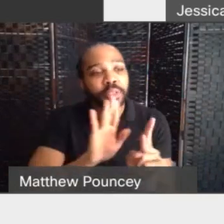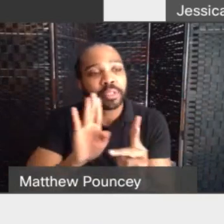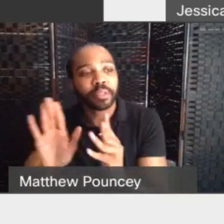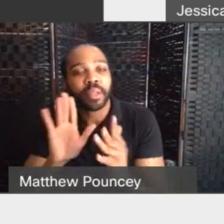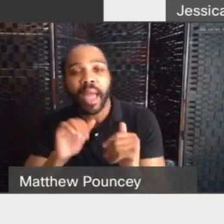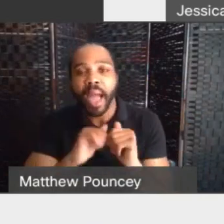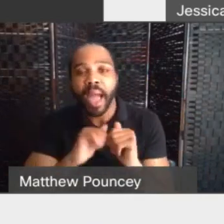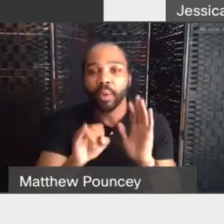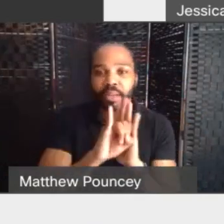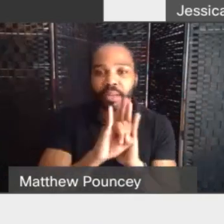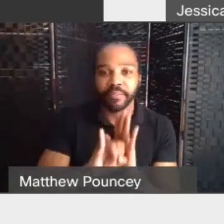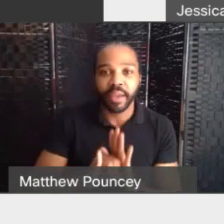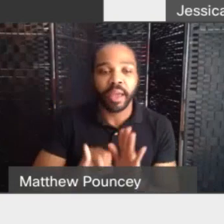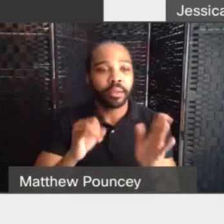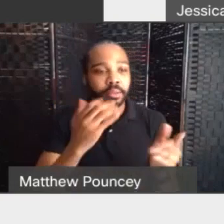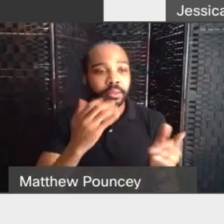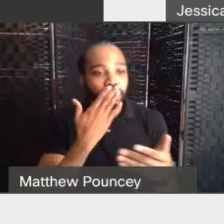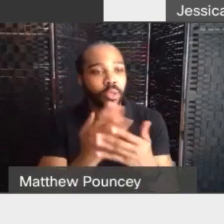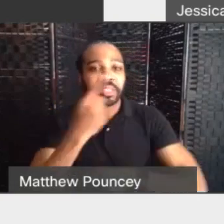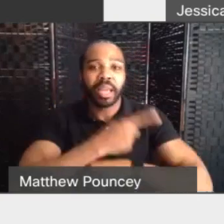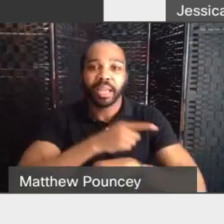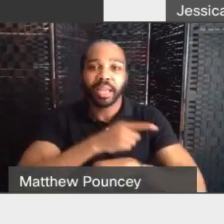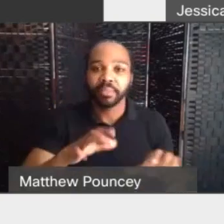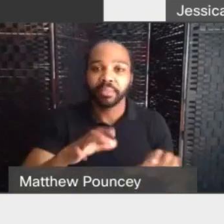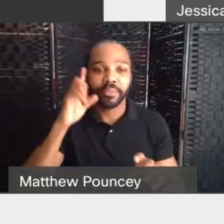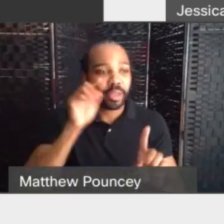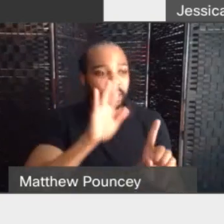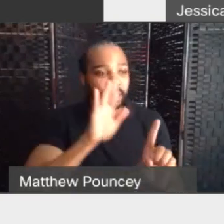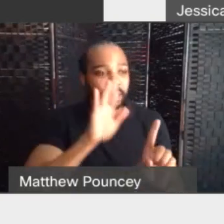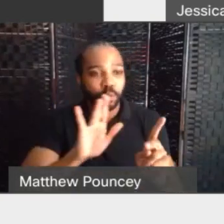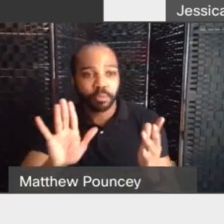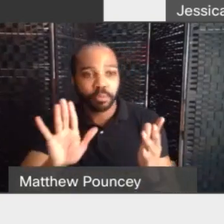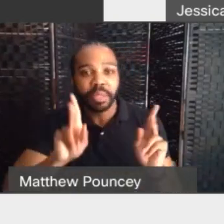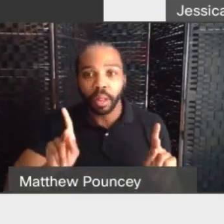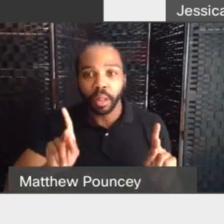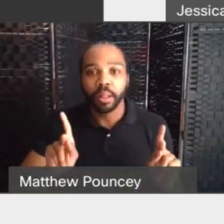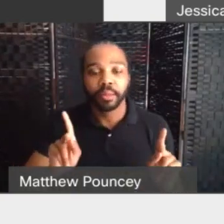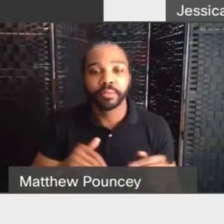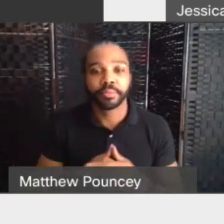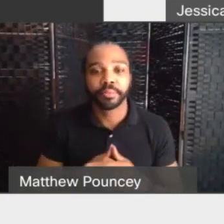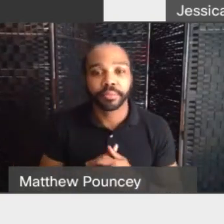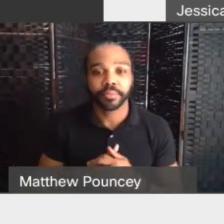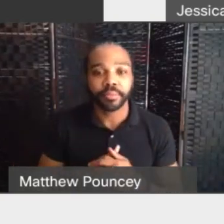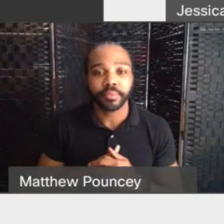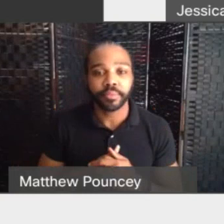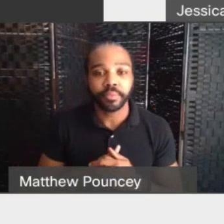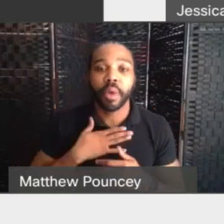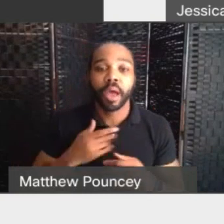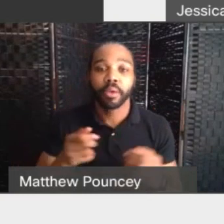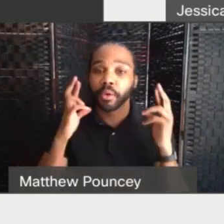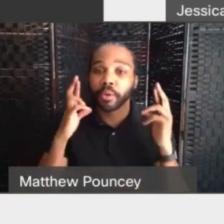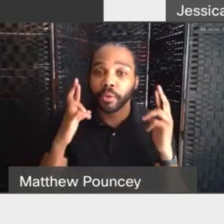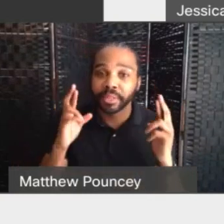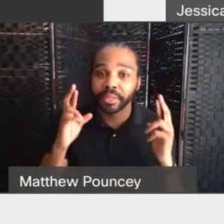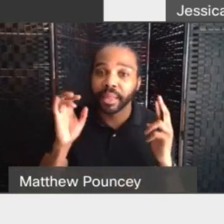identify meaningful day activities for that person. And so, my hope is that will filter